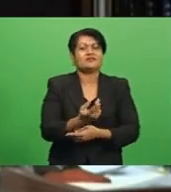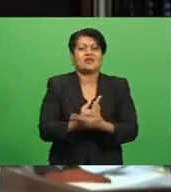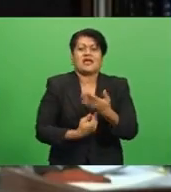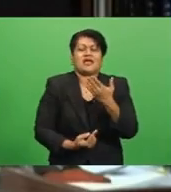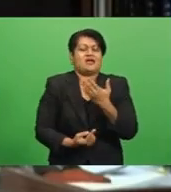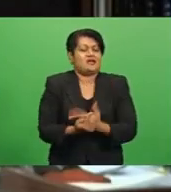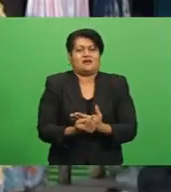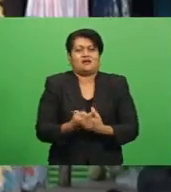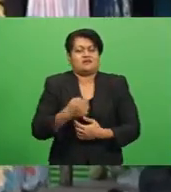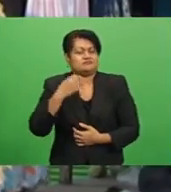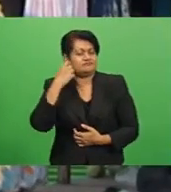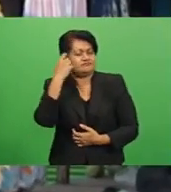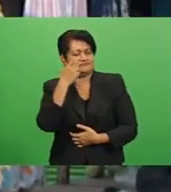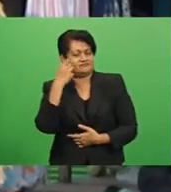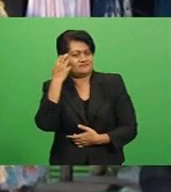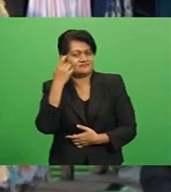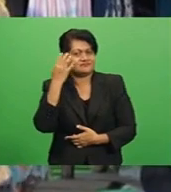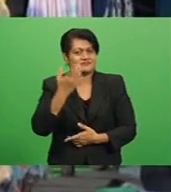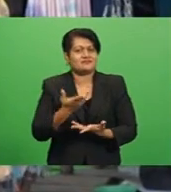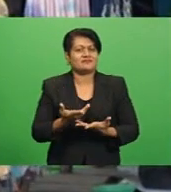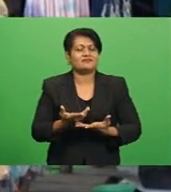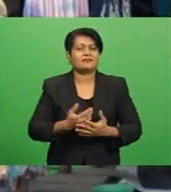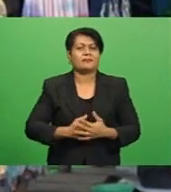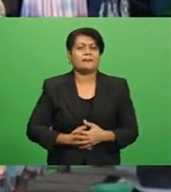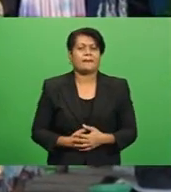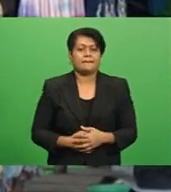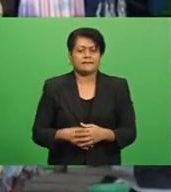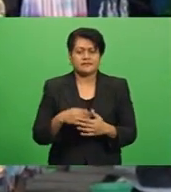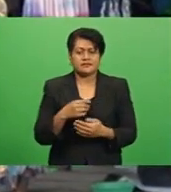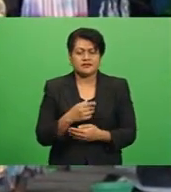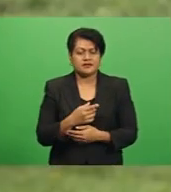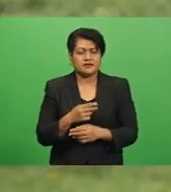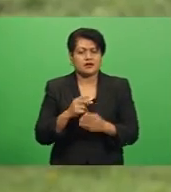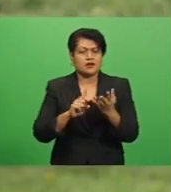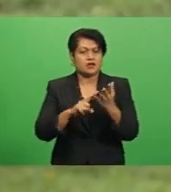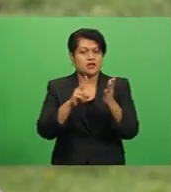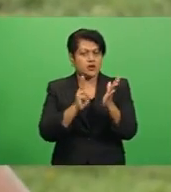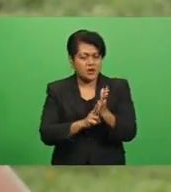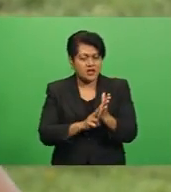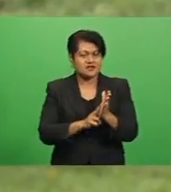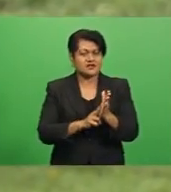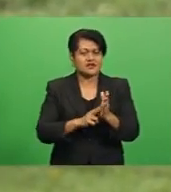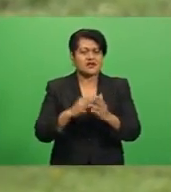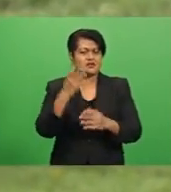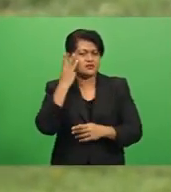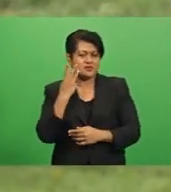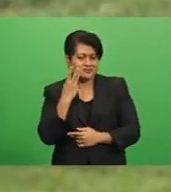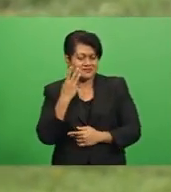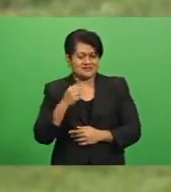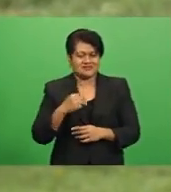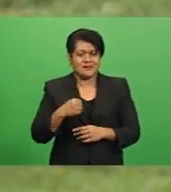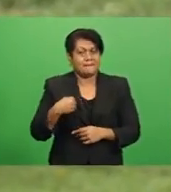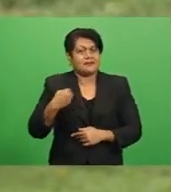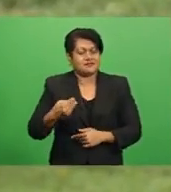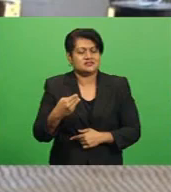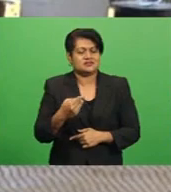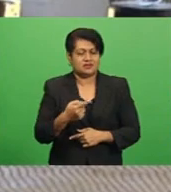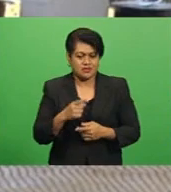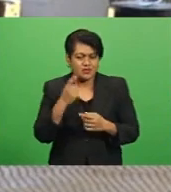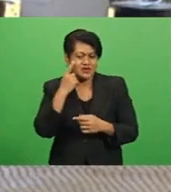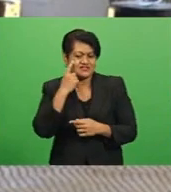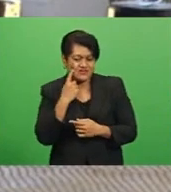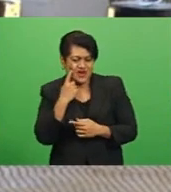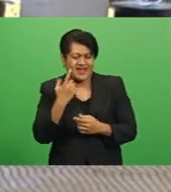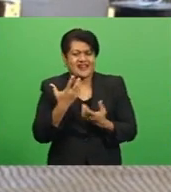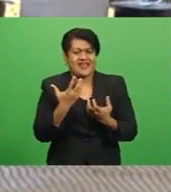a lot of trauma. As a way forward, the ministry and the UNFPA will be establishing women and children-friendly spaces